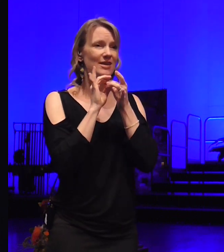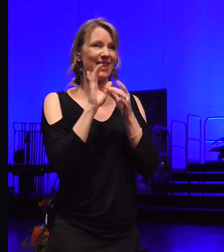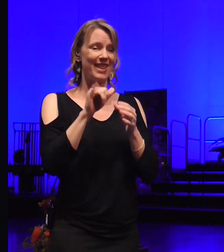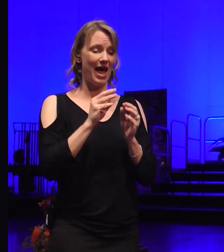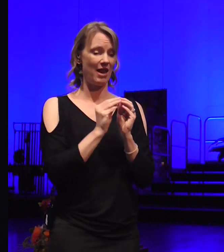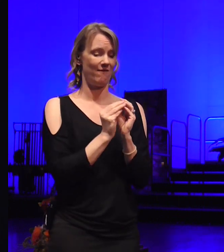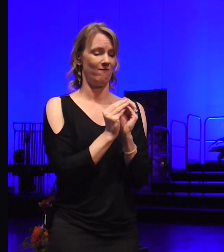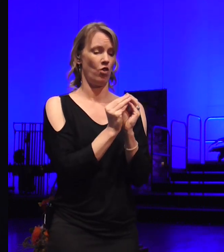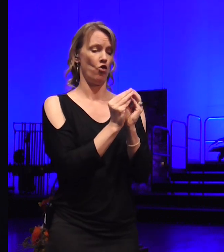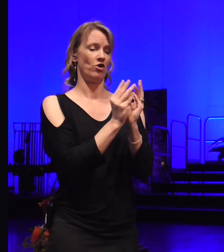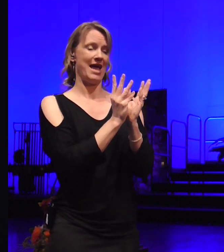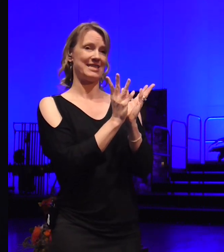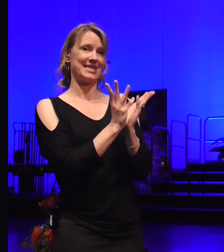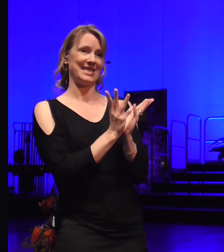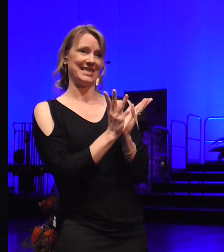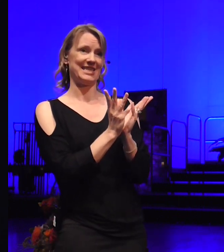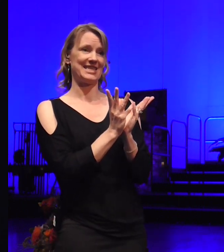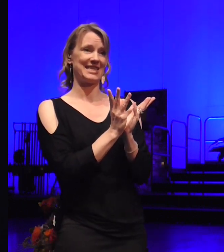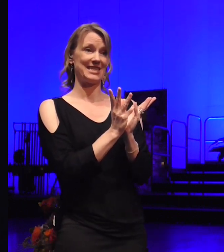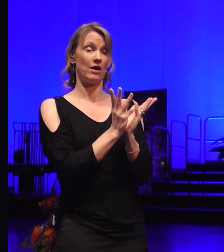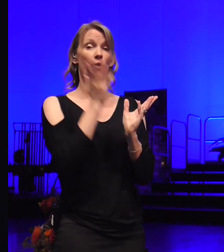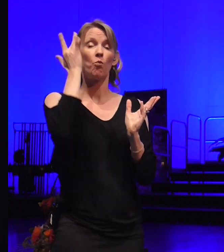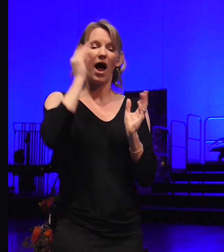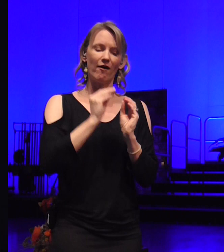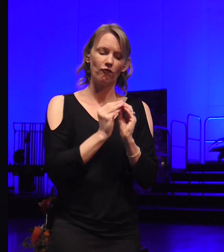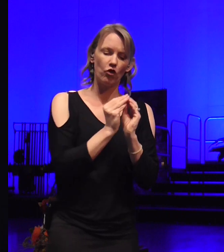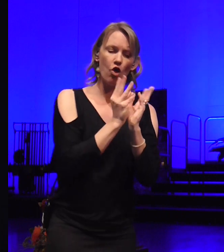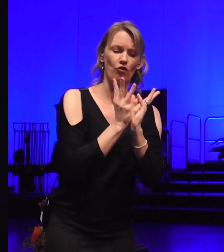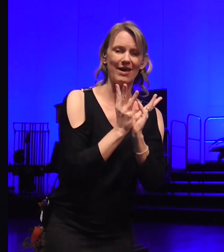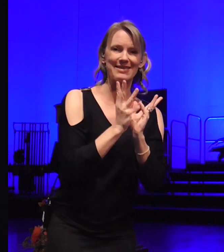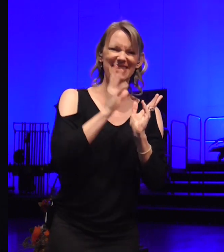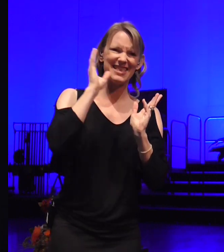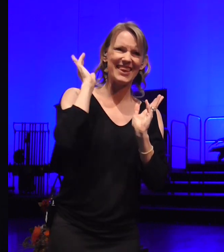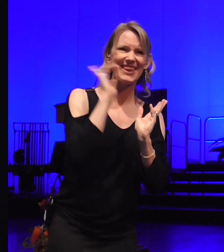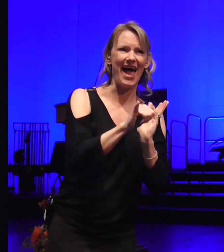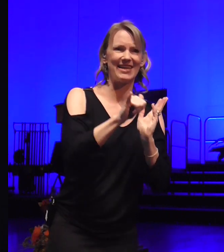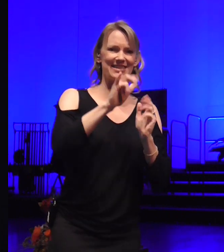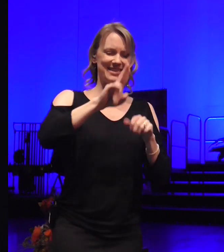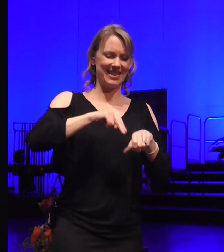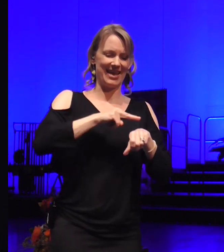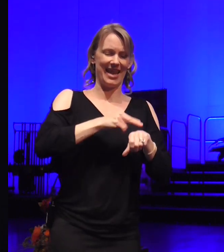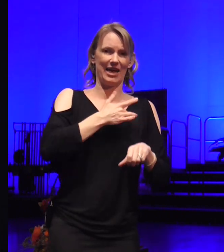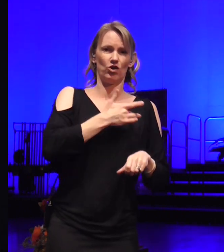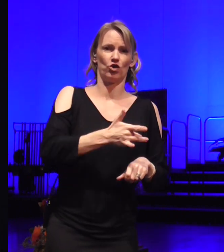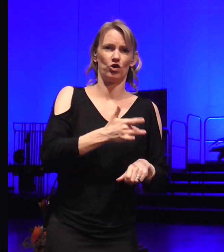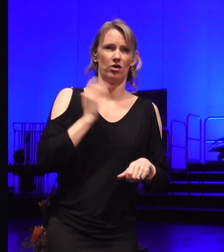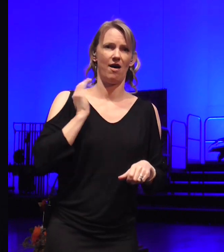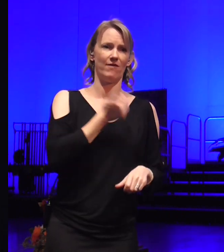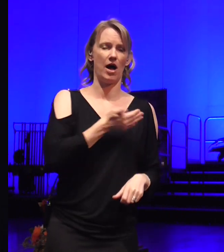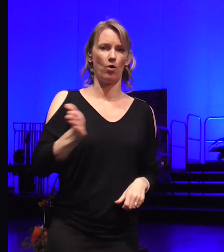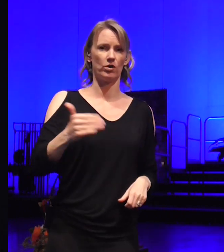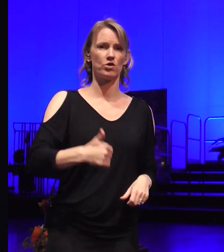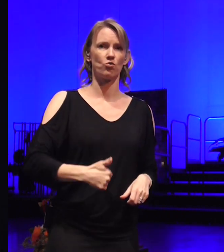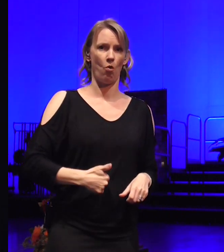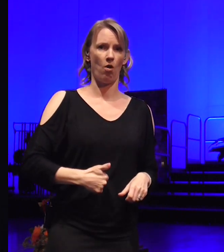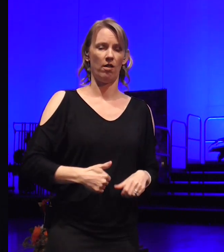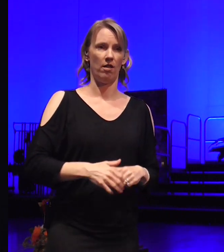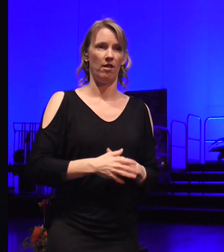the florescence. For florescence is the very nature of our